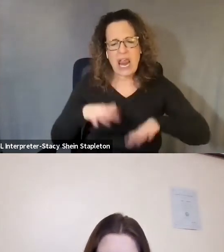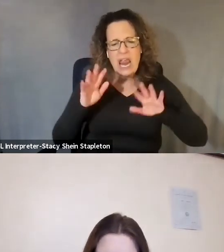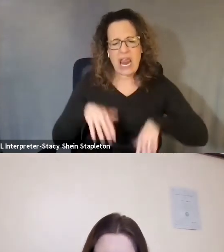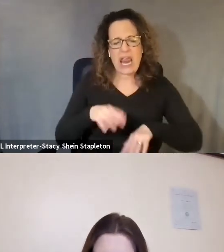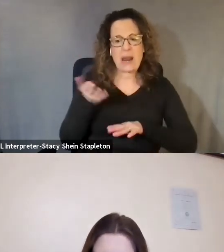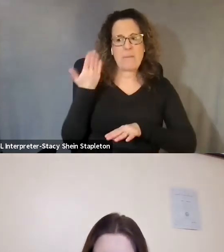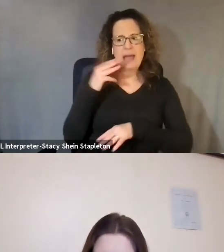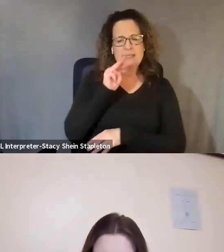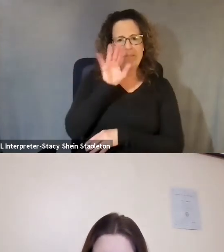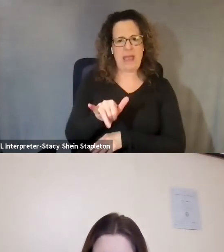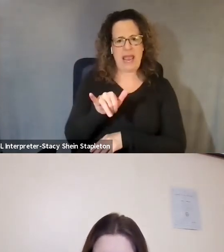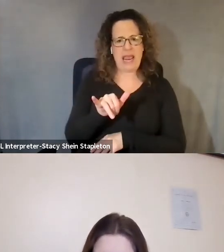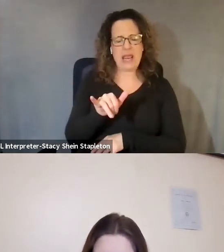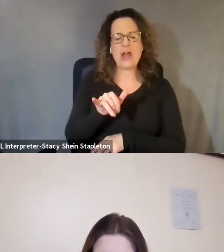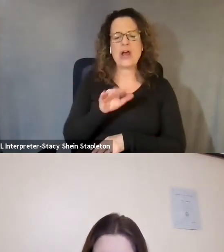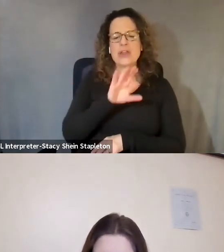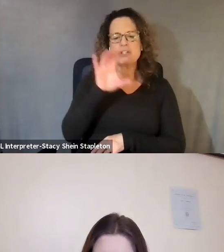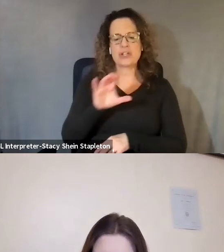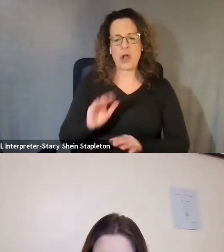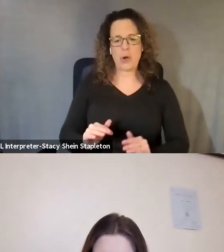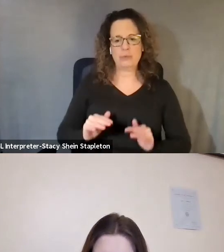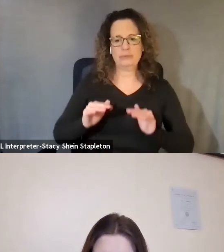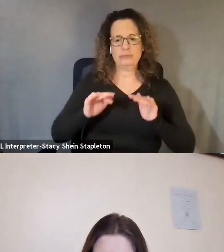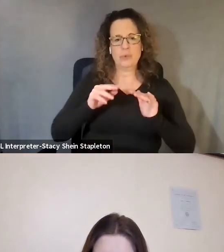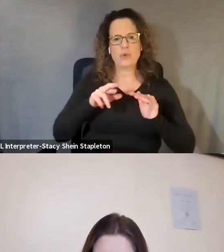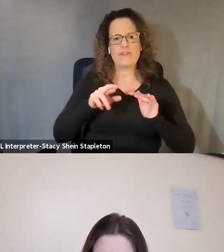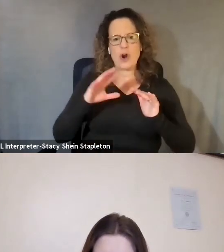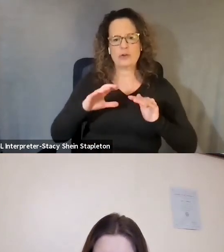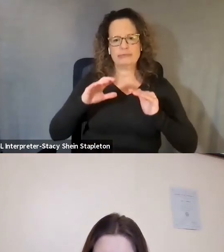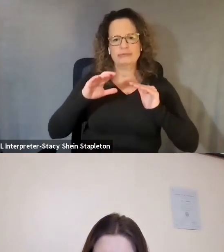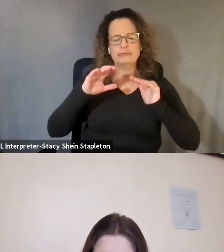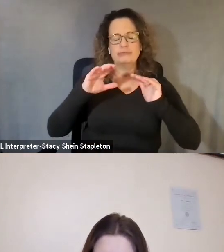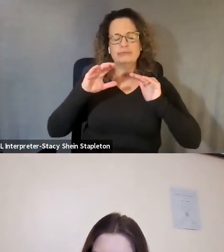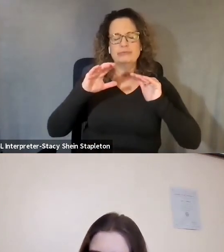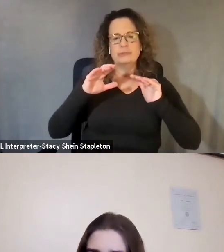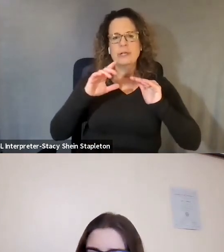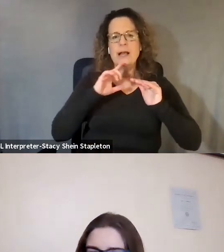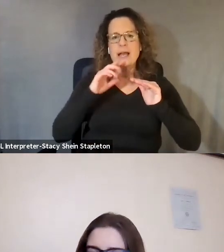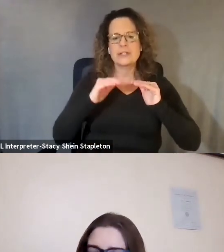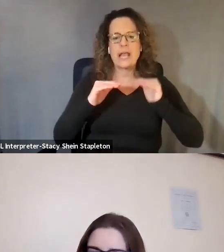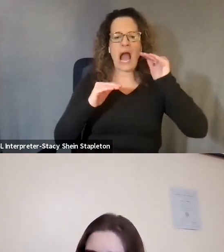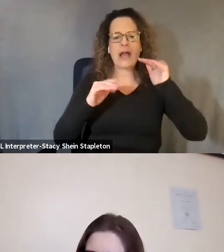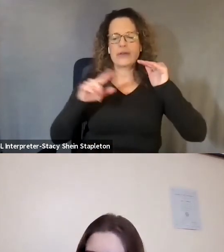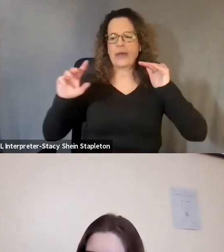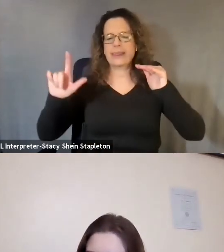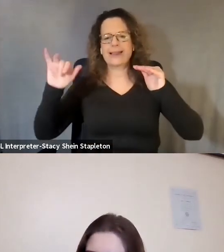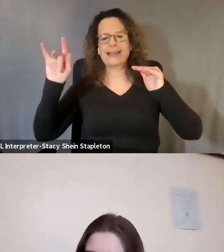Chicago River rose to the point where the river was actually higher than Lake